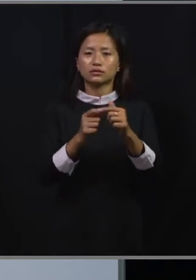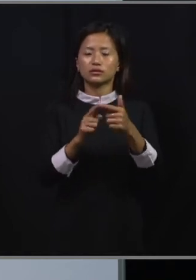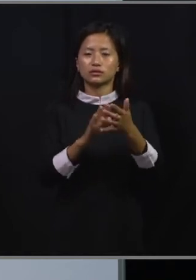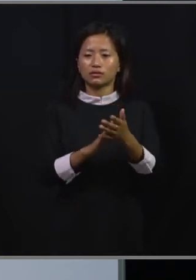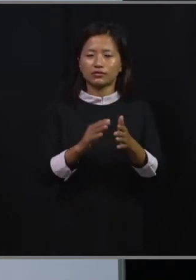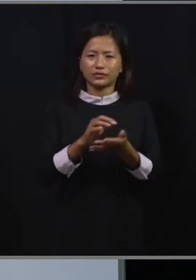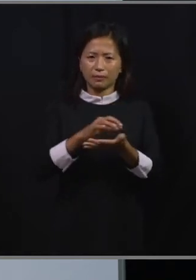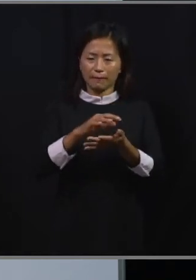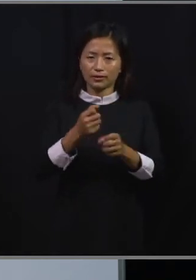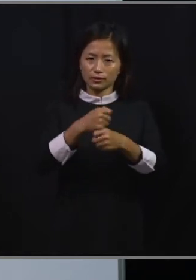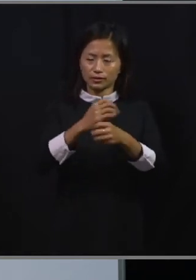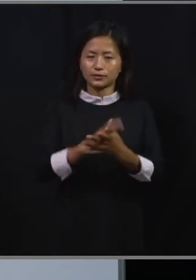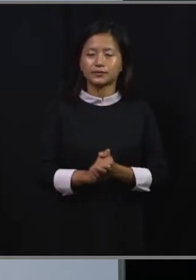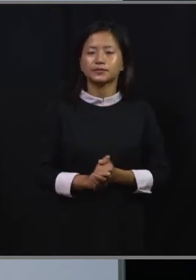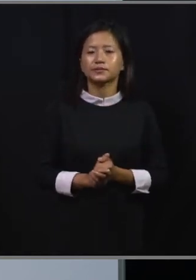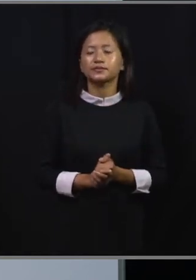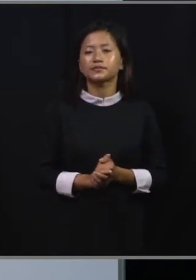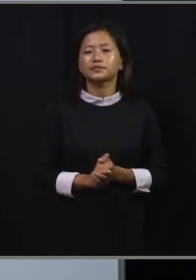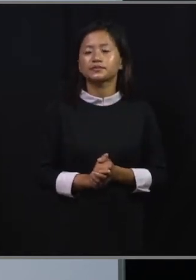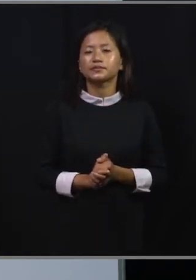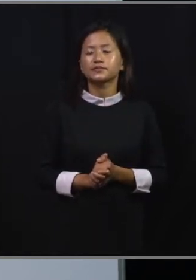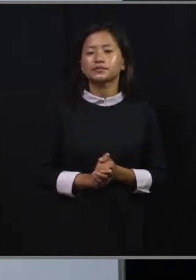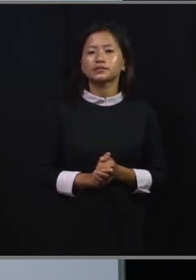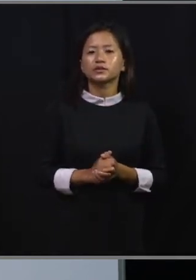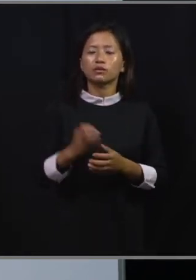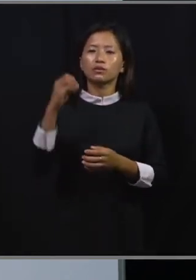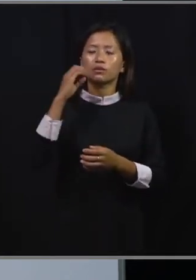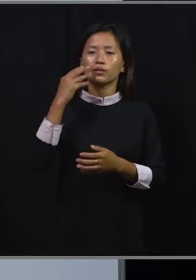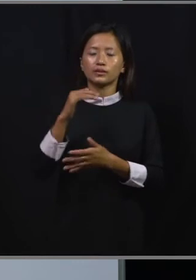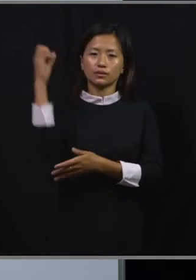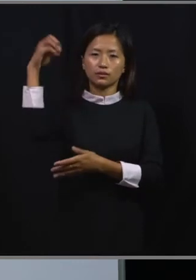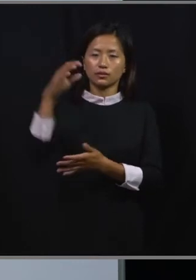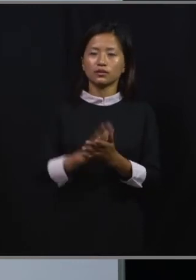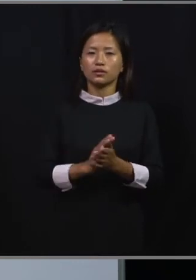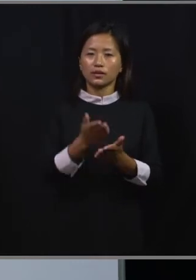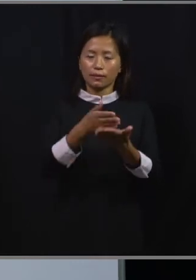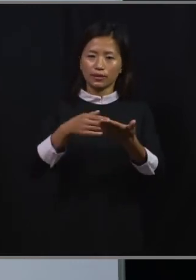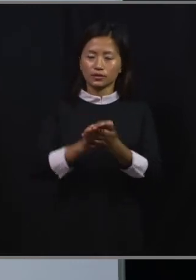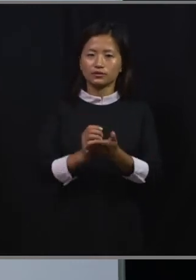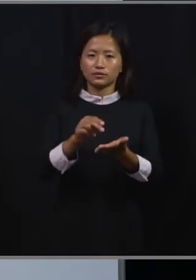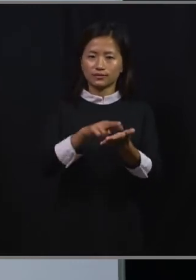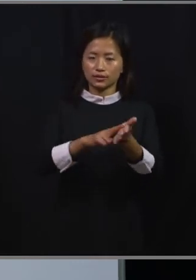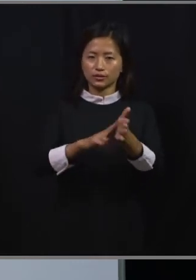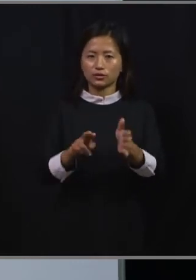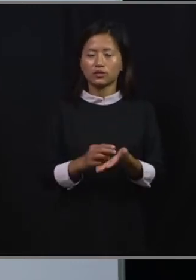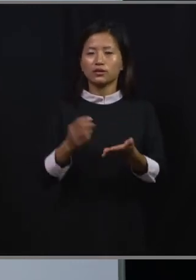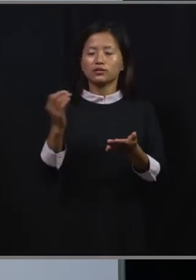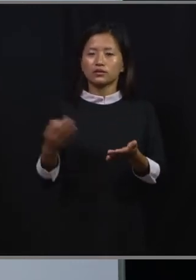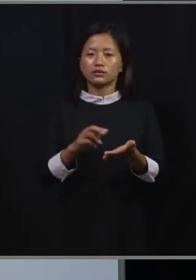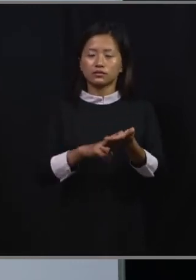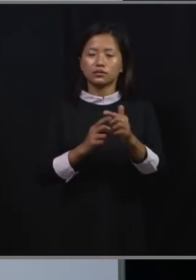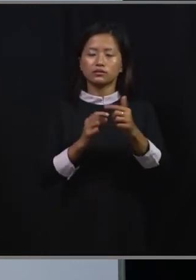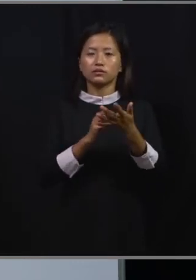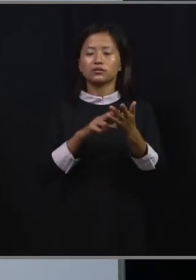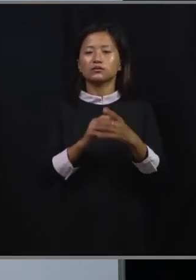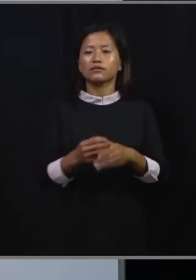mechanics. Okay, so you can say that when the light, we assume the light is a particle nature, Newton only explained the